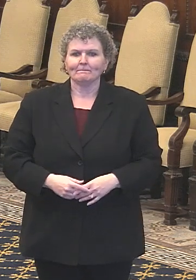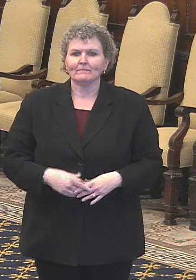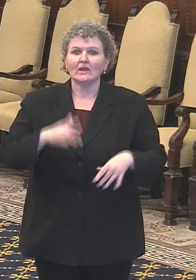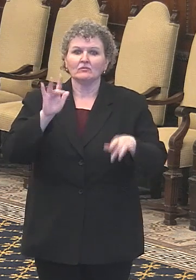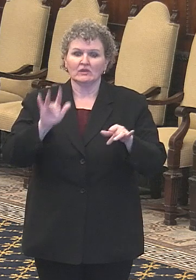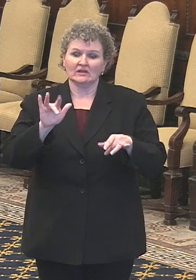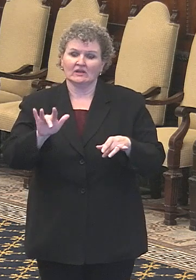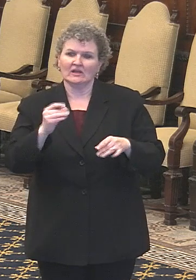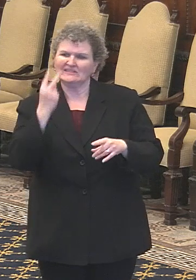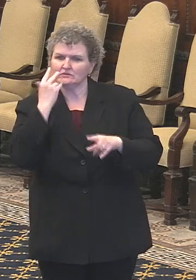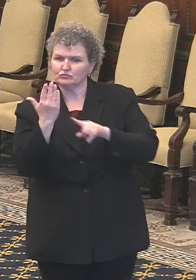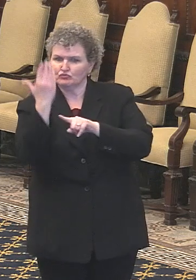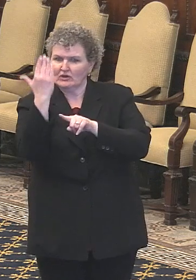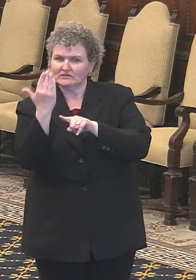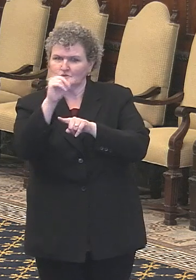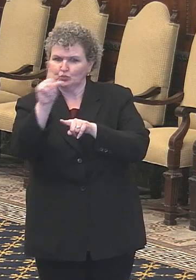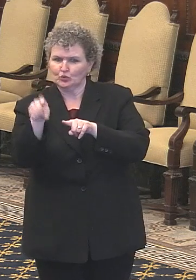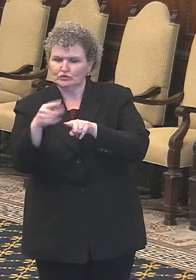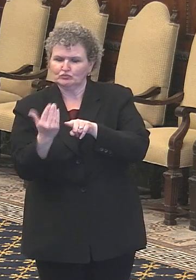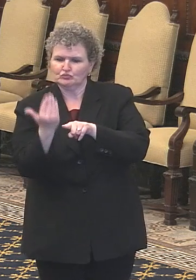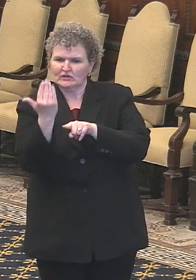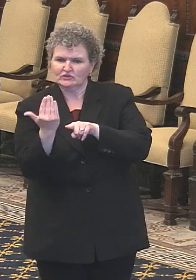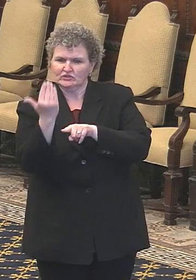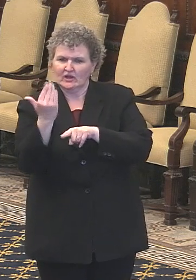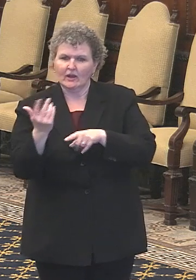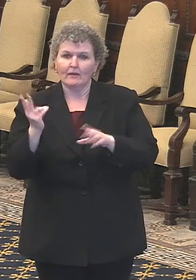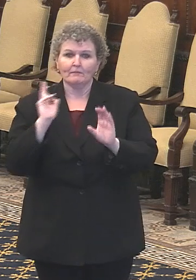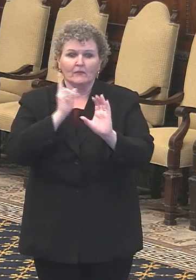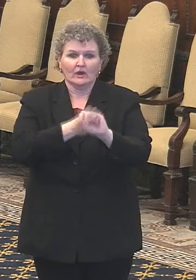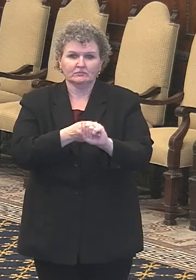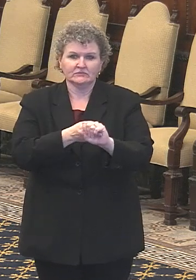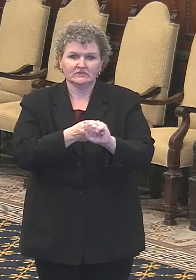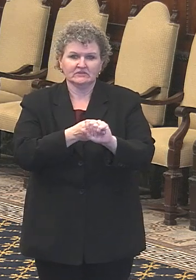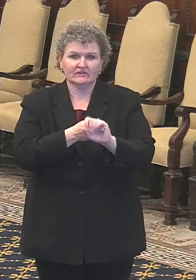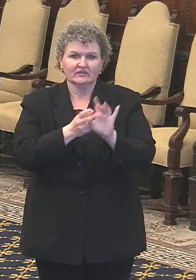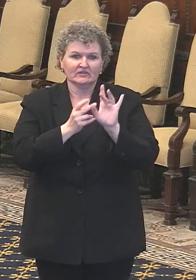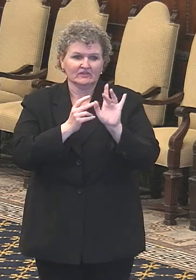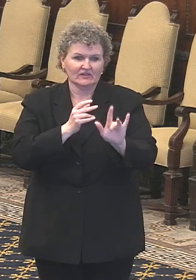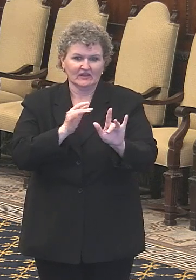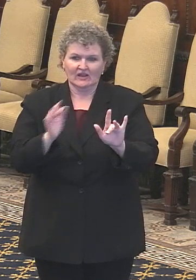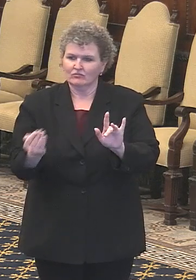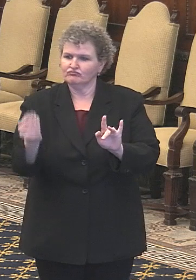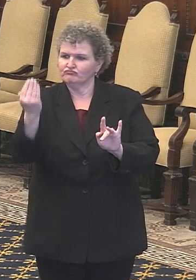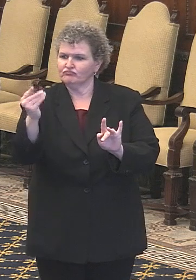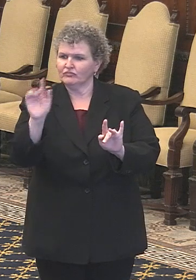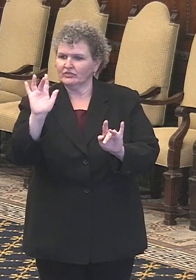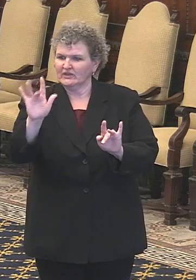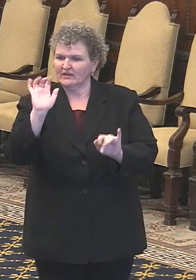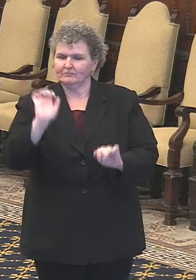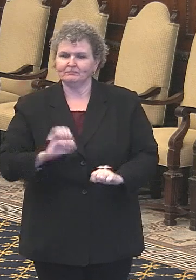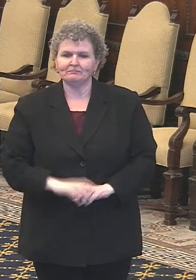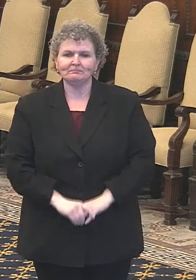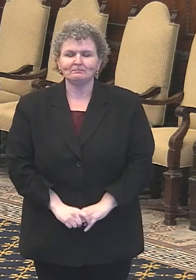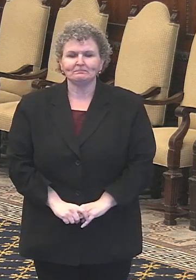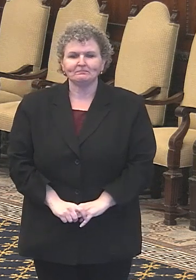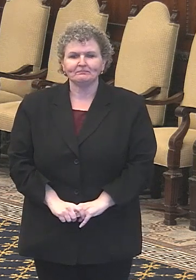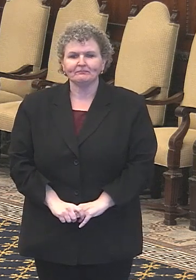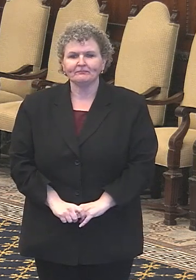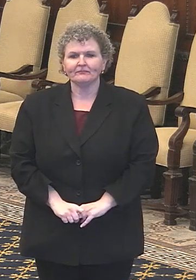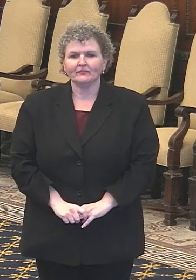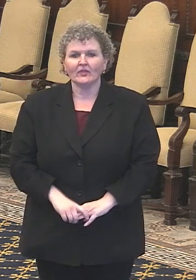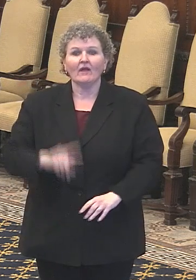is found under the participants list. We will unmute you one by one as we call on you for your questions. First